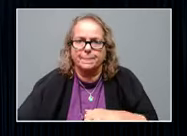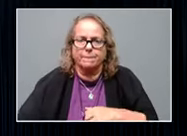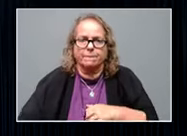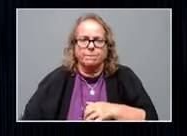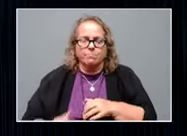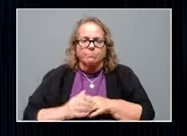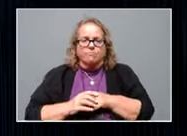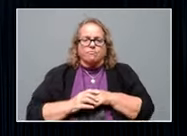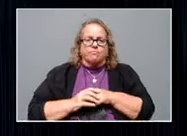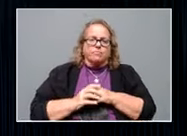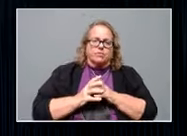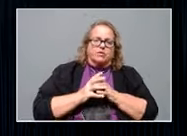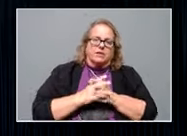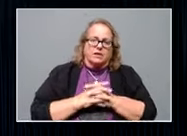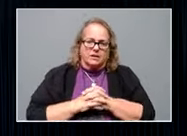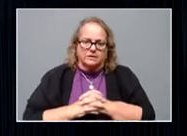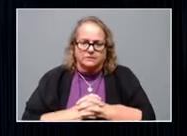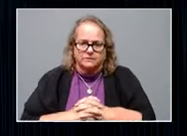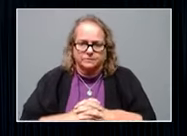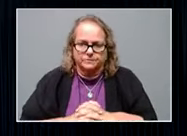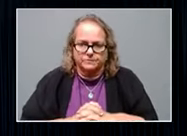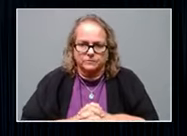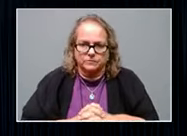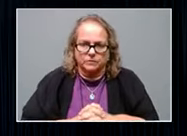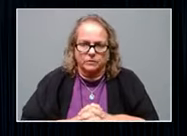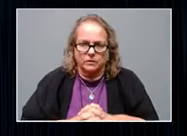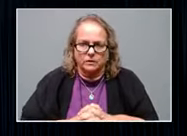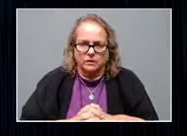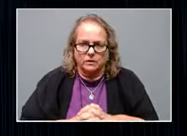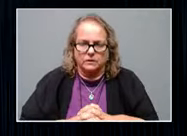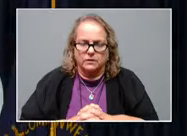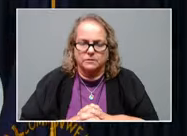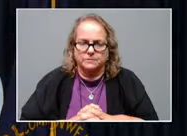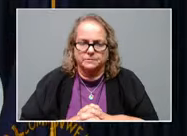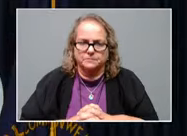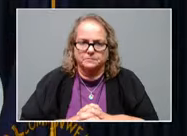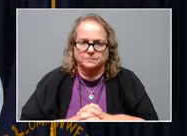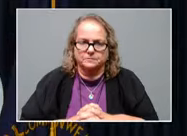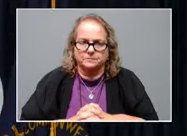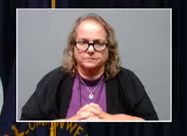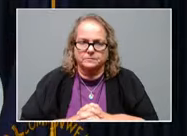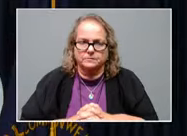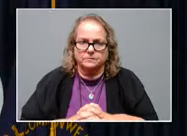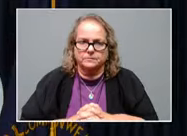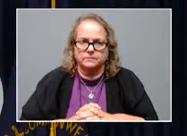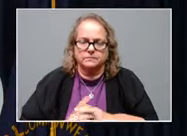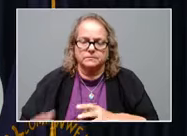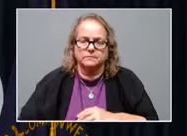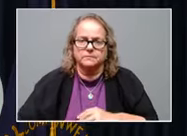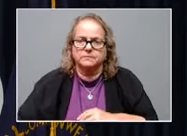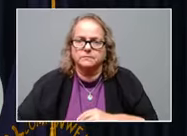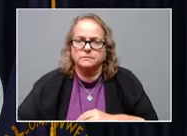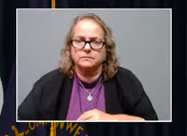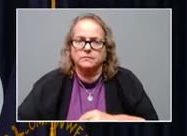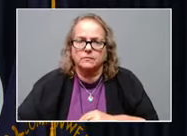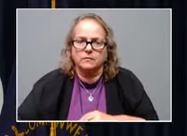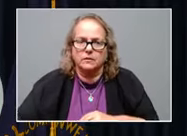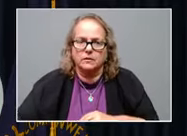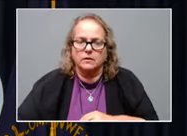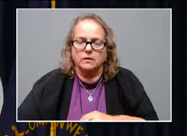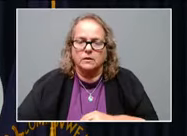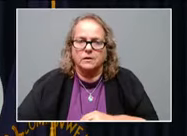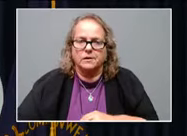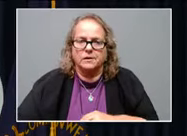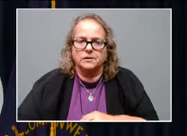immunity. And I asked that because Dr. Fauci was asked last weekend, and he said that's something that he got deeper into the data. And then the